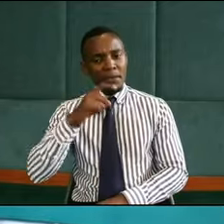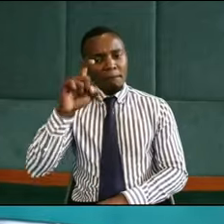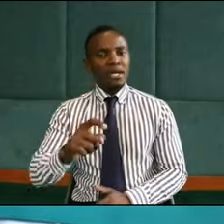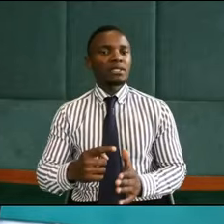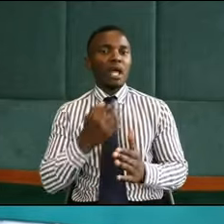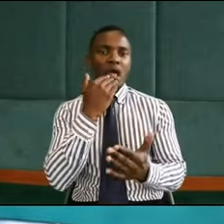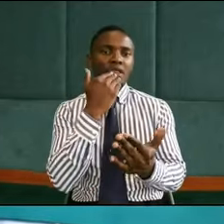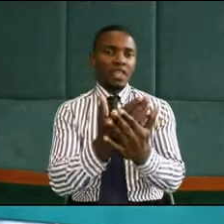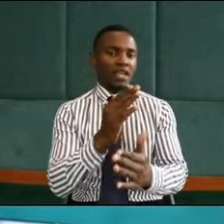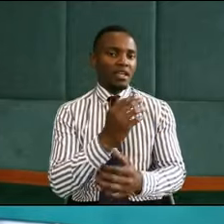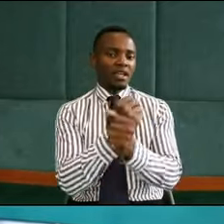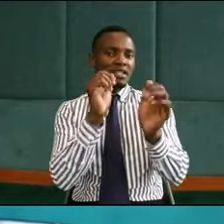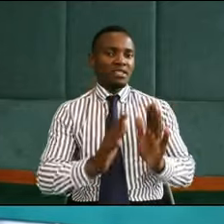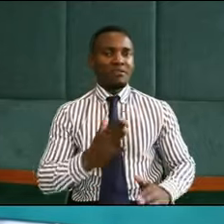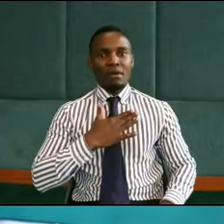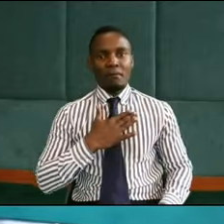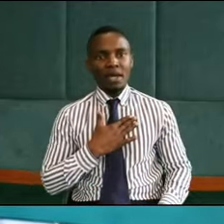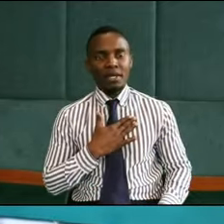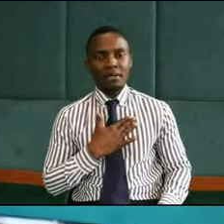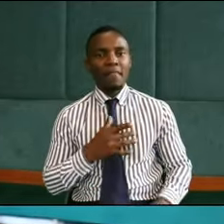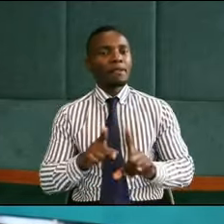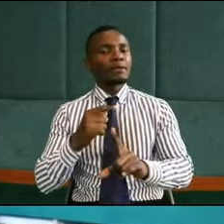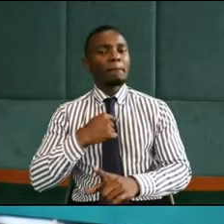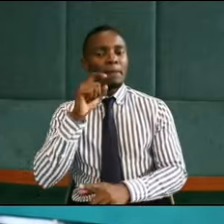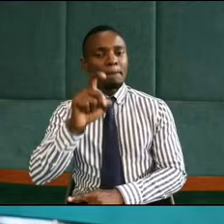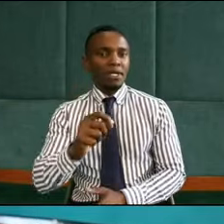Savior. I have to do something for my Lord.